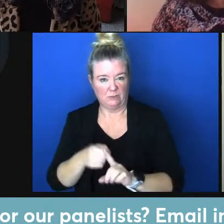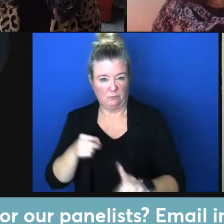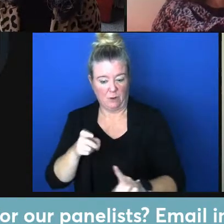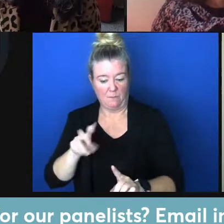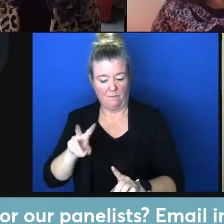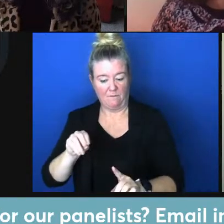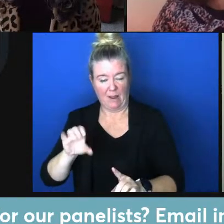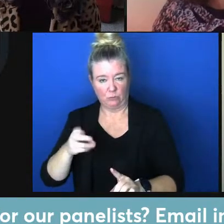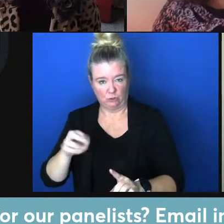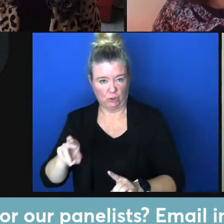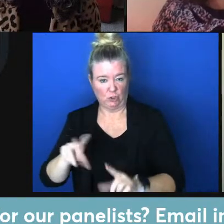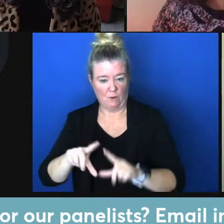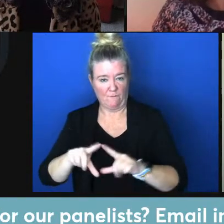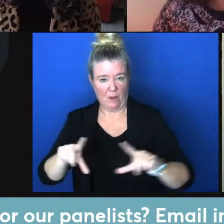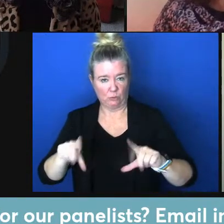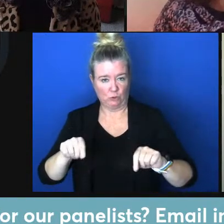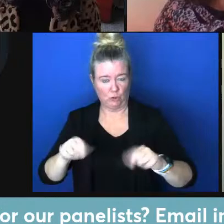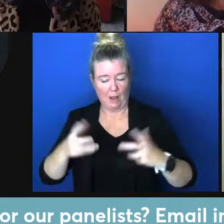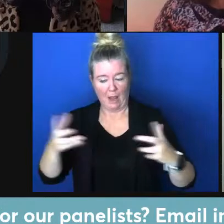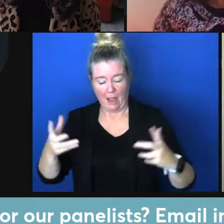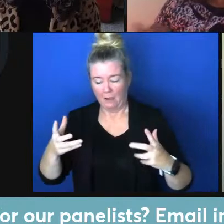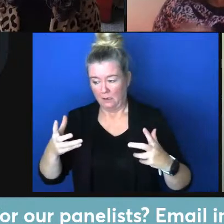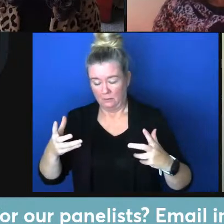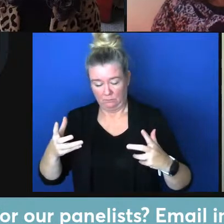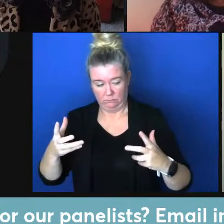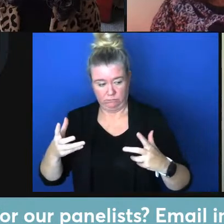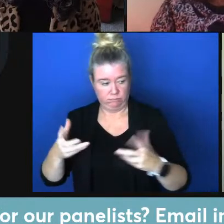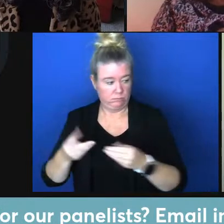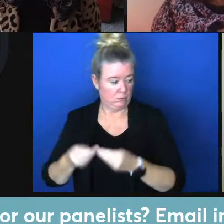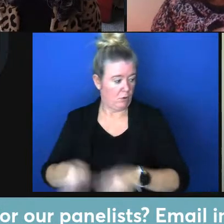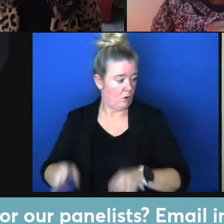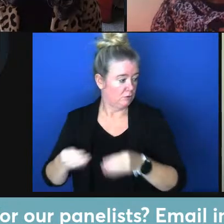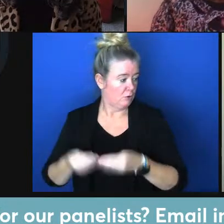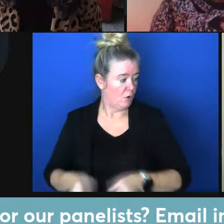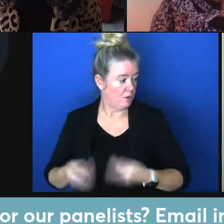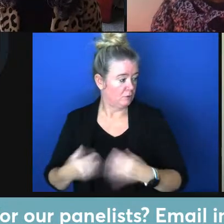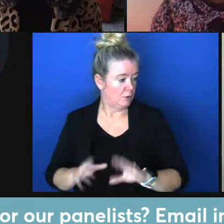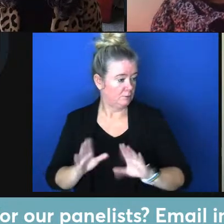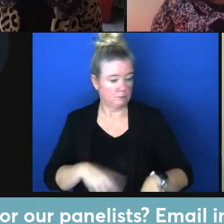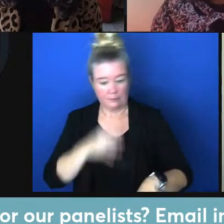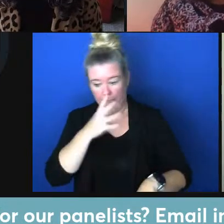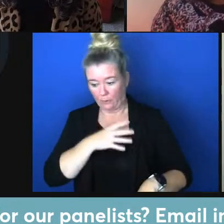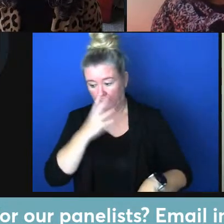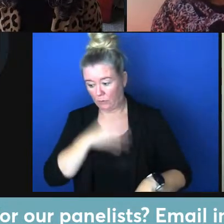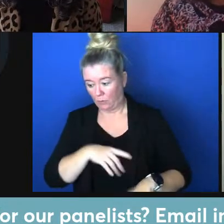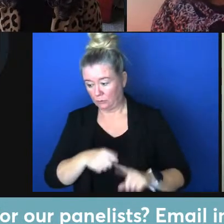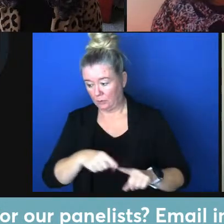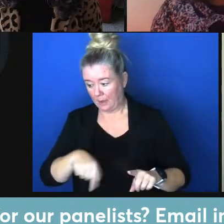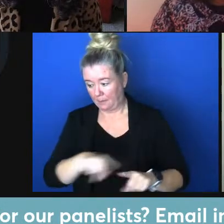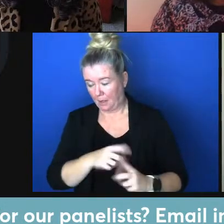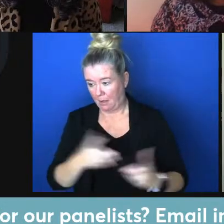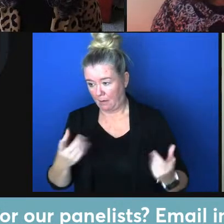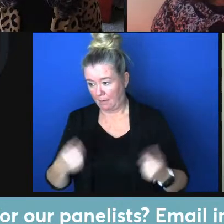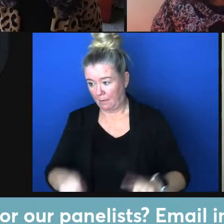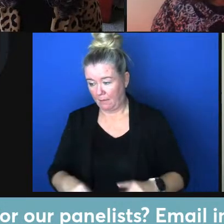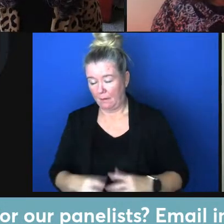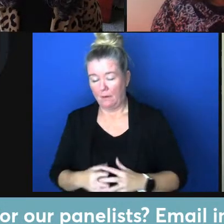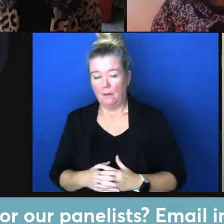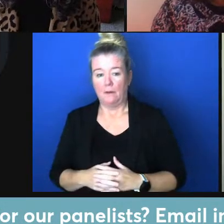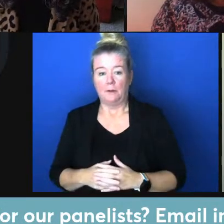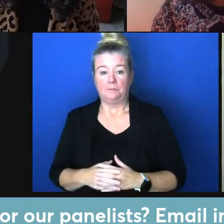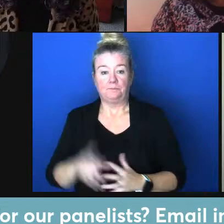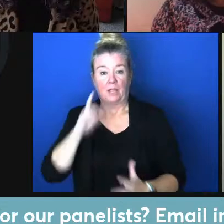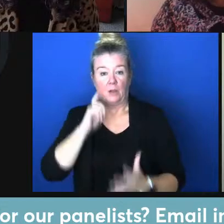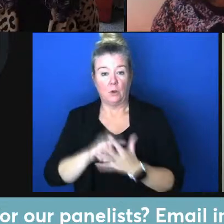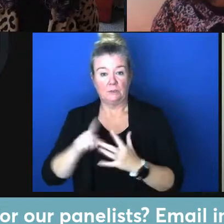that a lot of it just falls through the cracks on that. And I will say that when I was working as